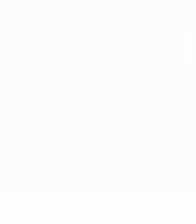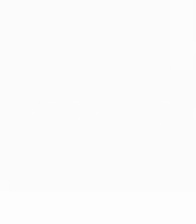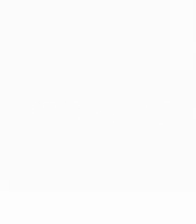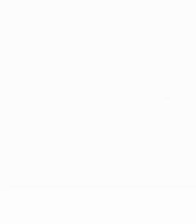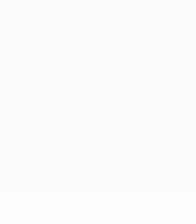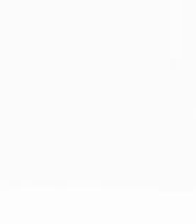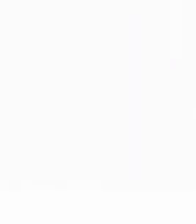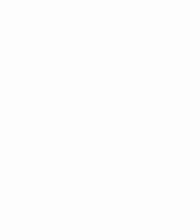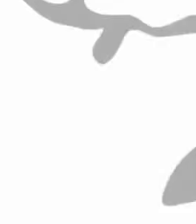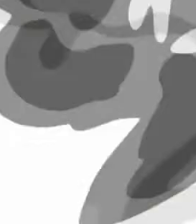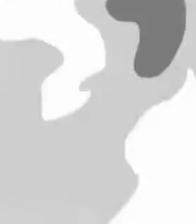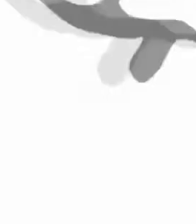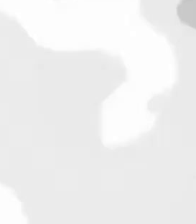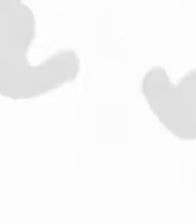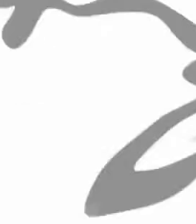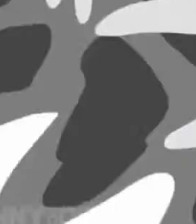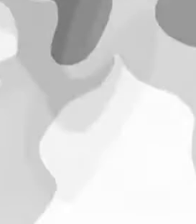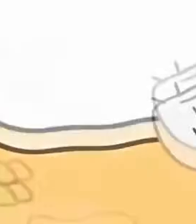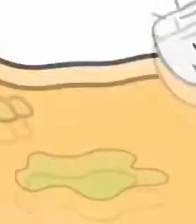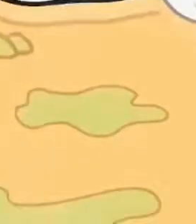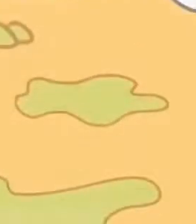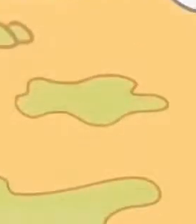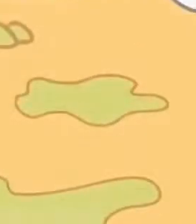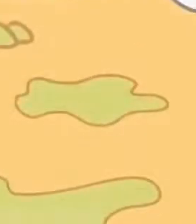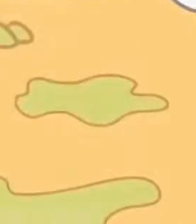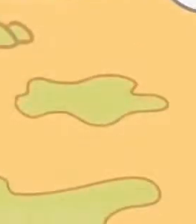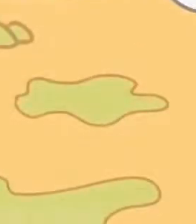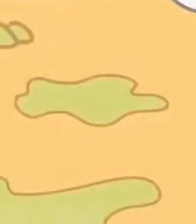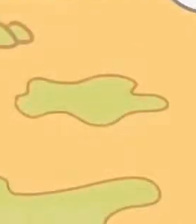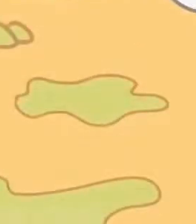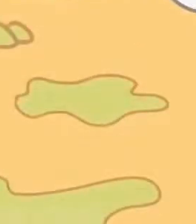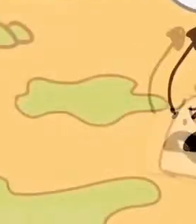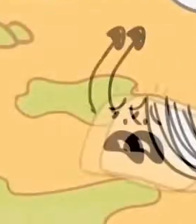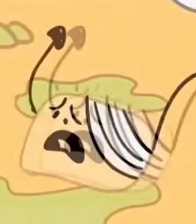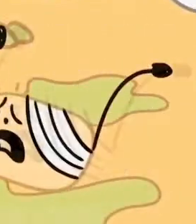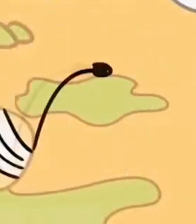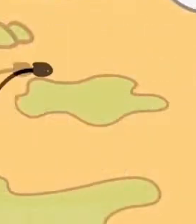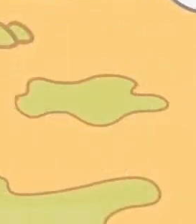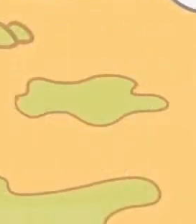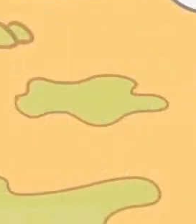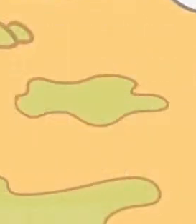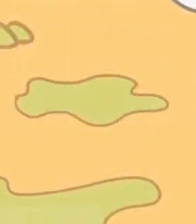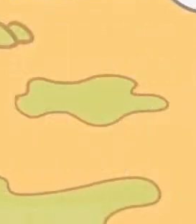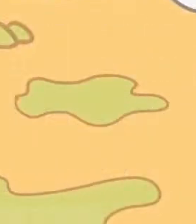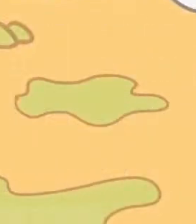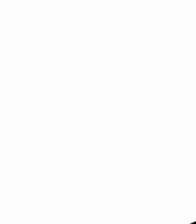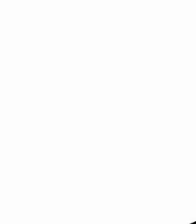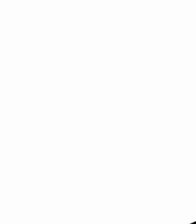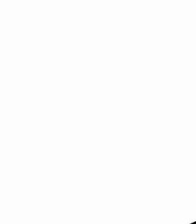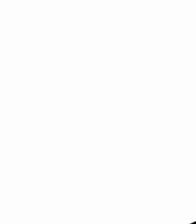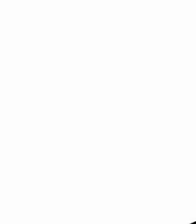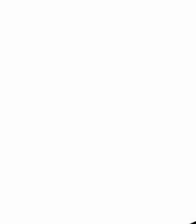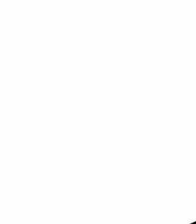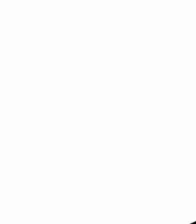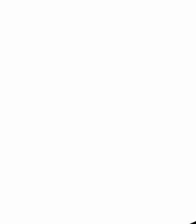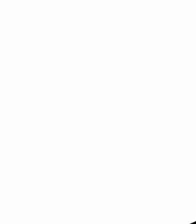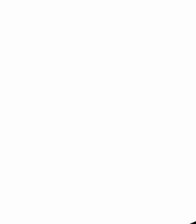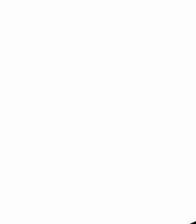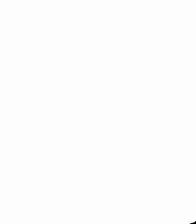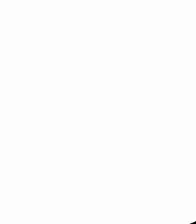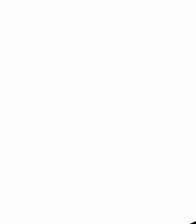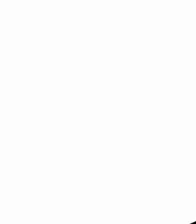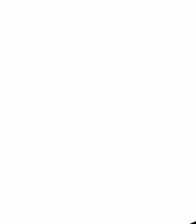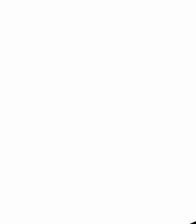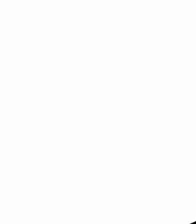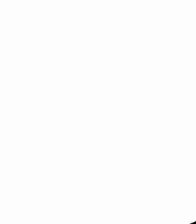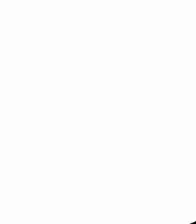cells that show up and wreak havoc, causing more damage. Now there are all these dead cells floating around in your lungs, making it hard to breathe. The battle